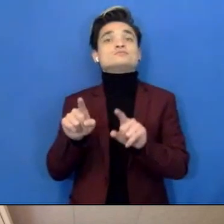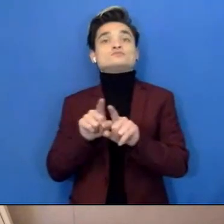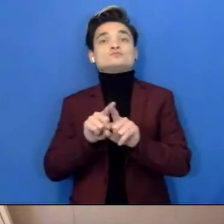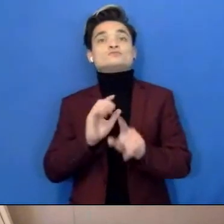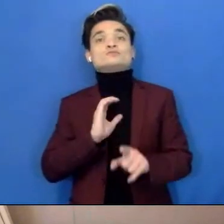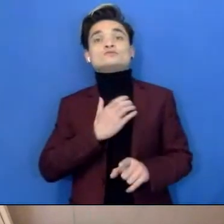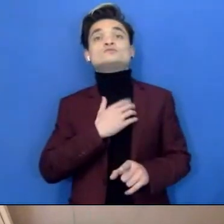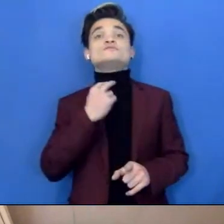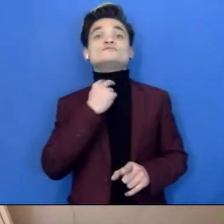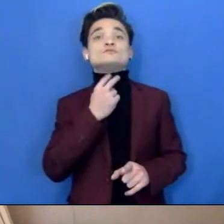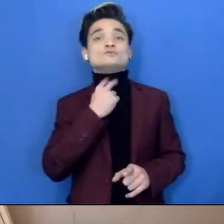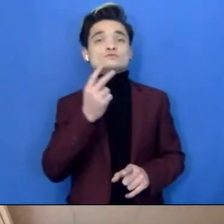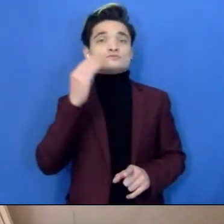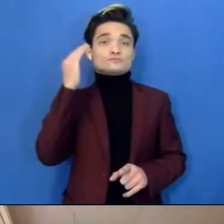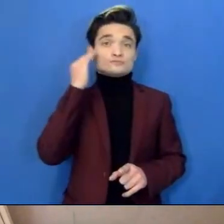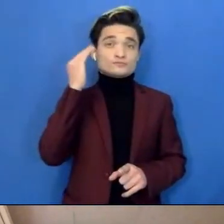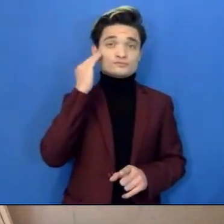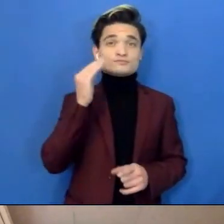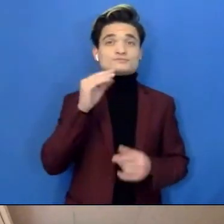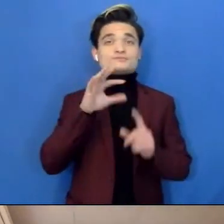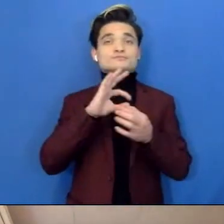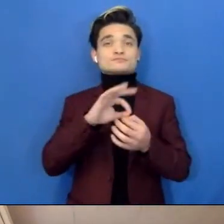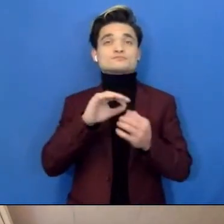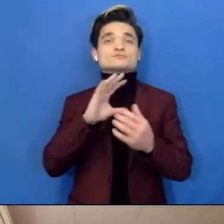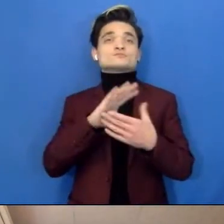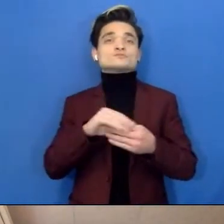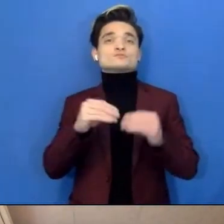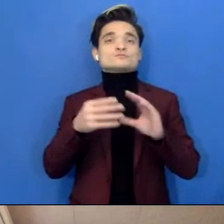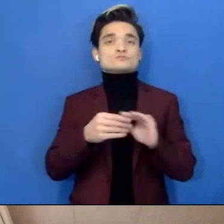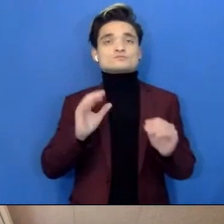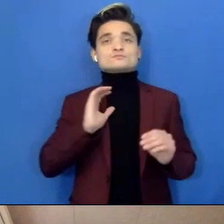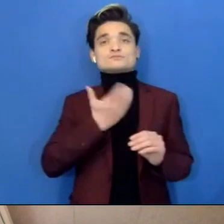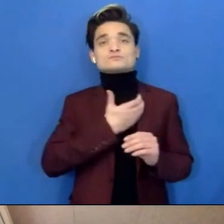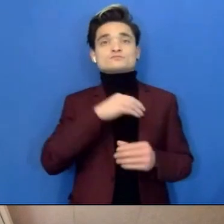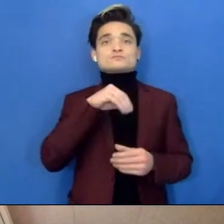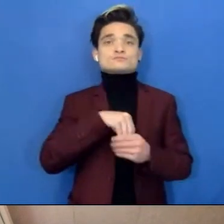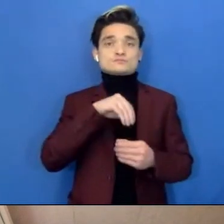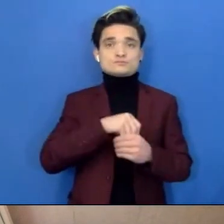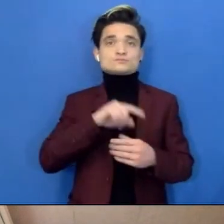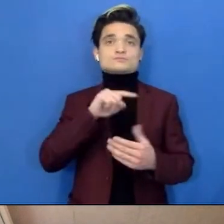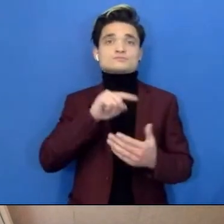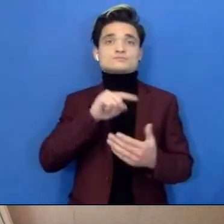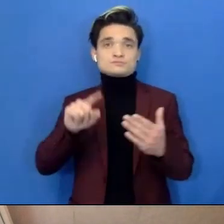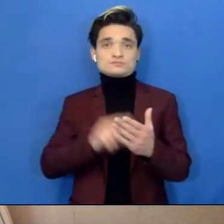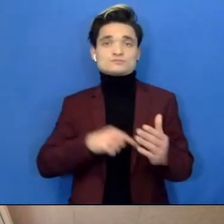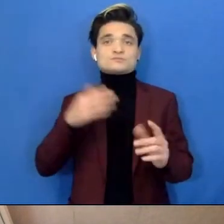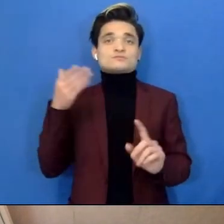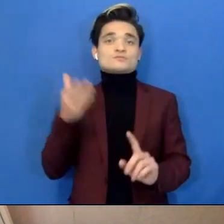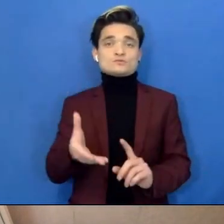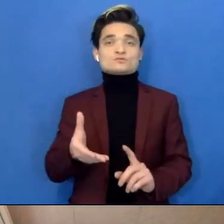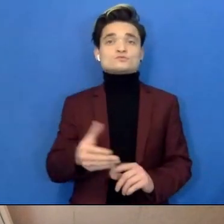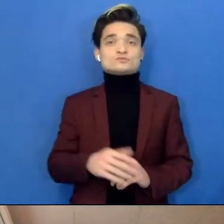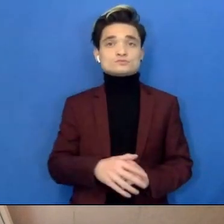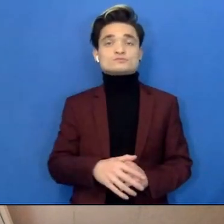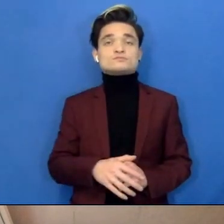And our inner critic exists in there. So if we're playing a story from the outside in, we know what story we're telling.